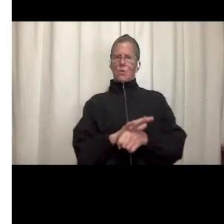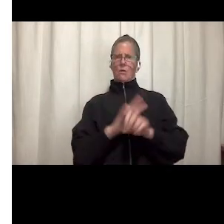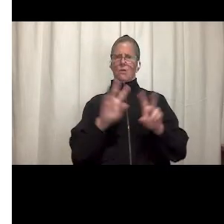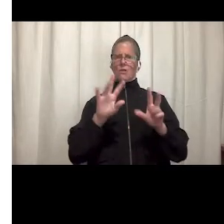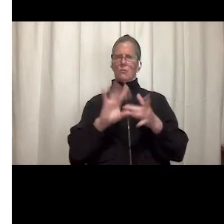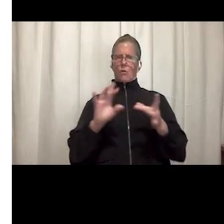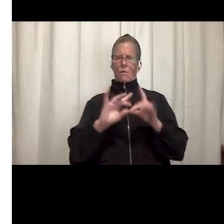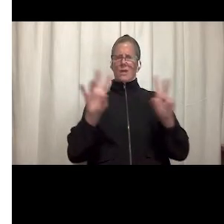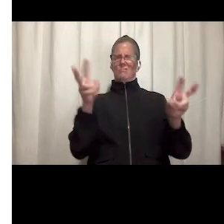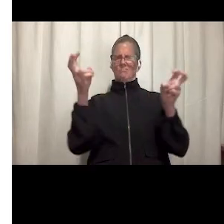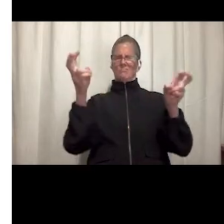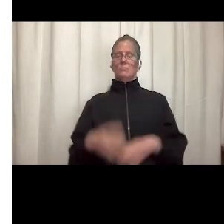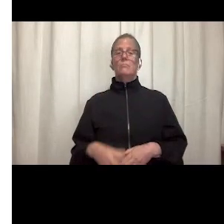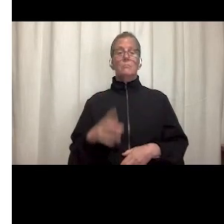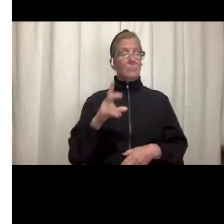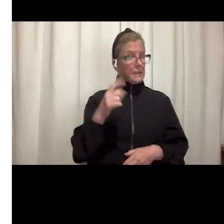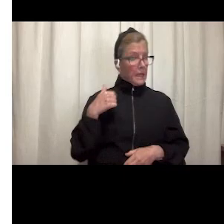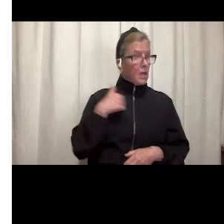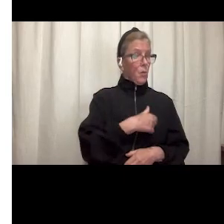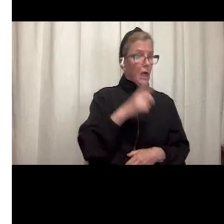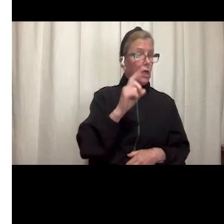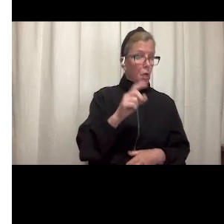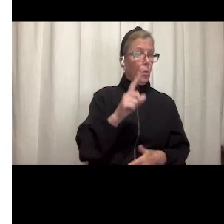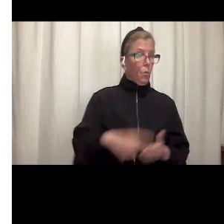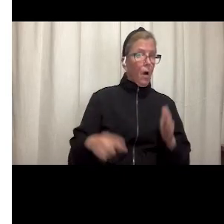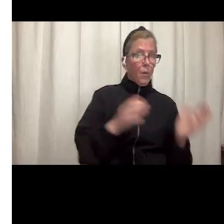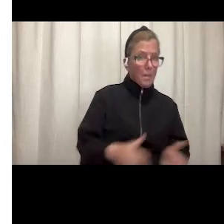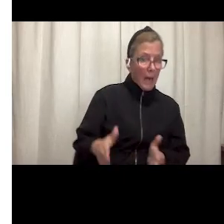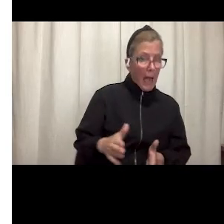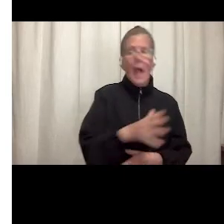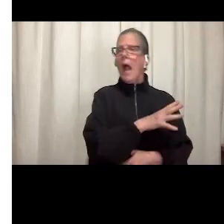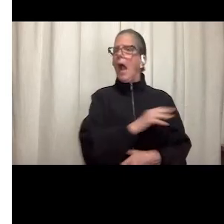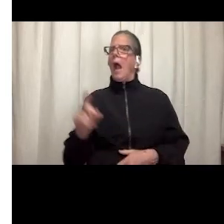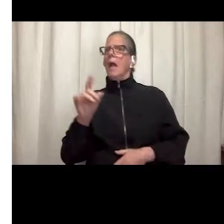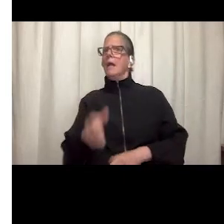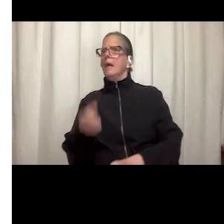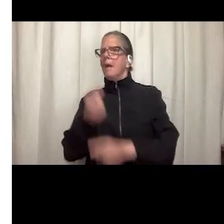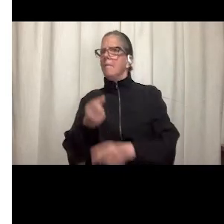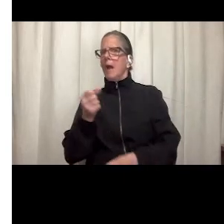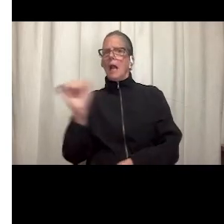what we said we would do? And did it make the difference we hoped it would make?